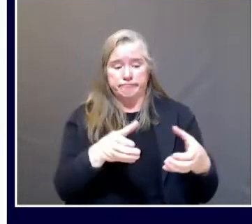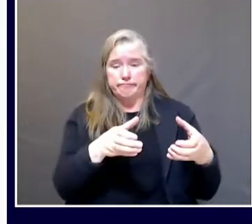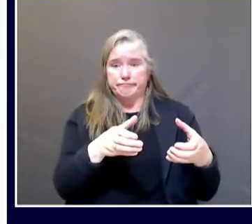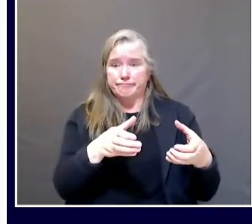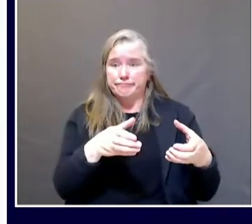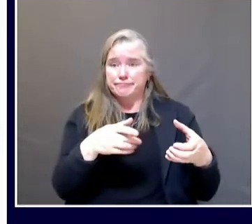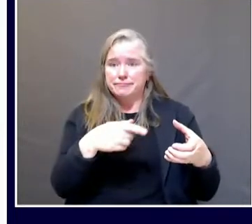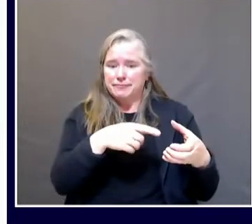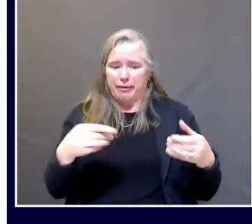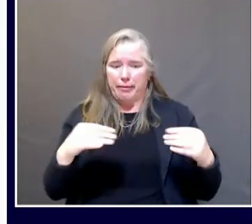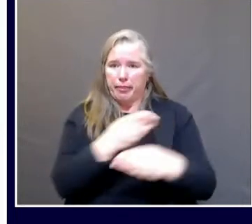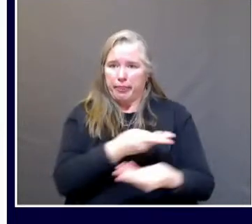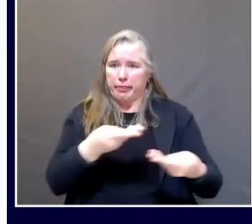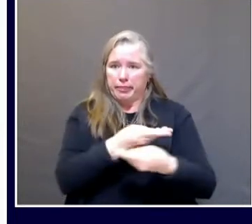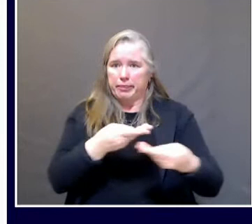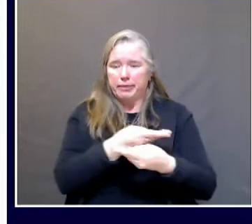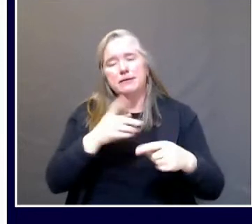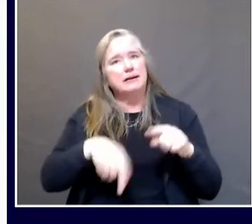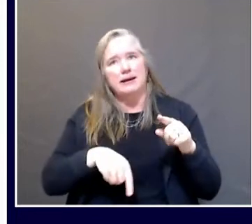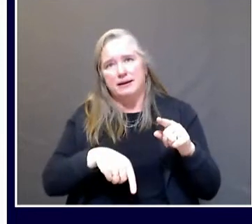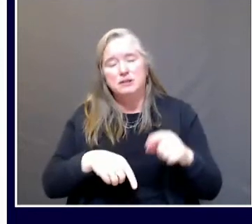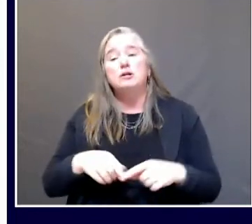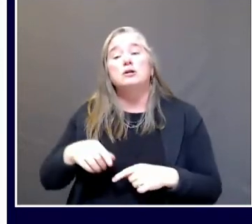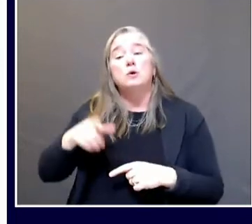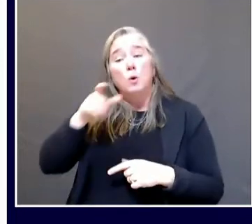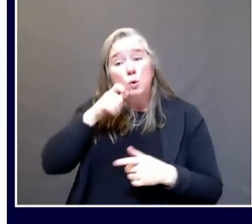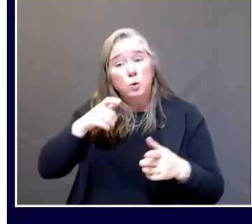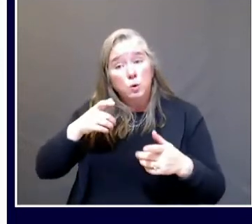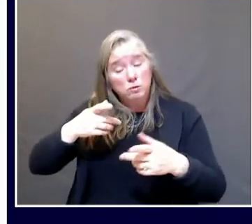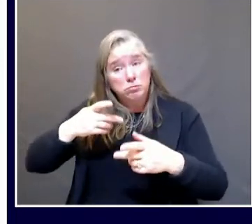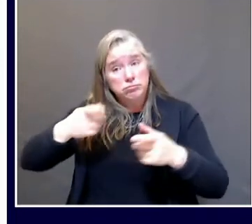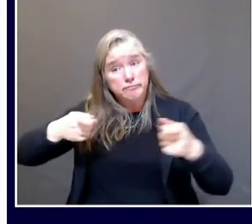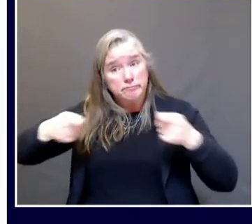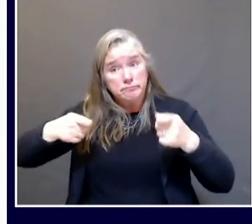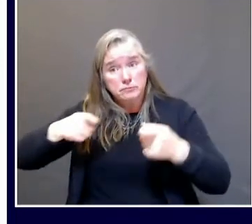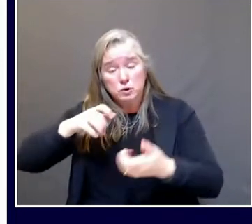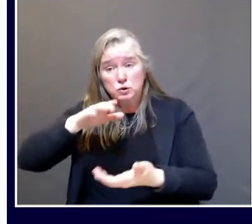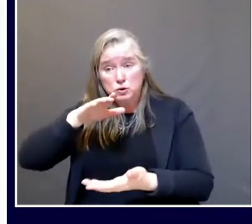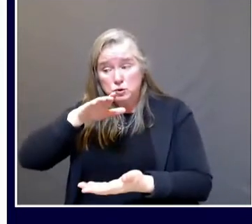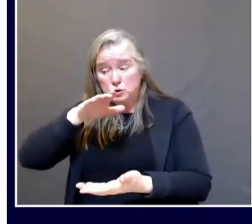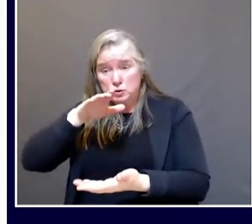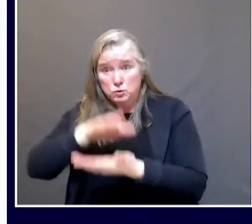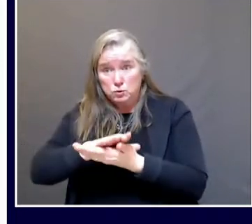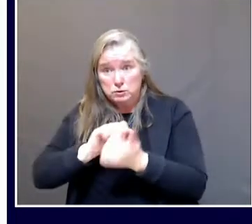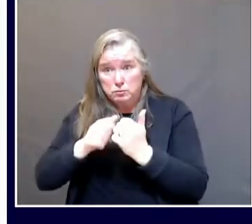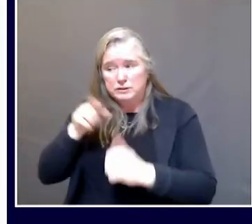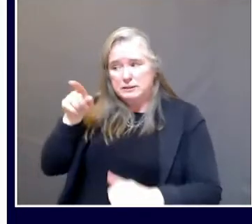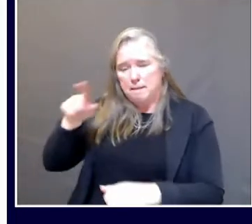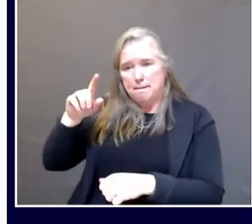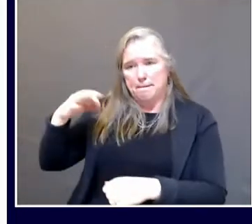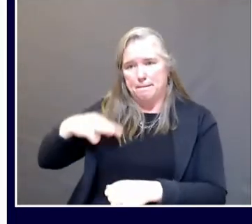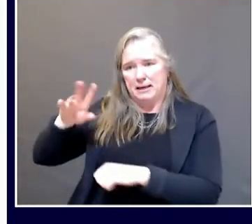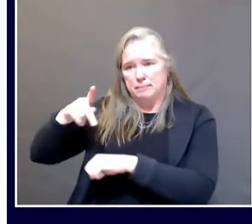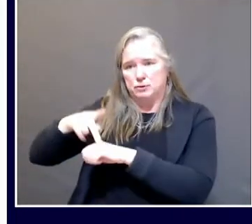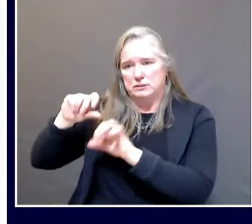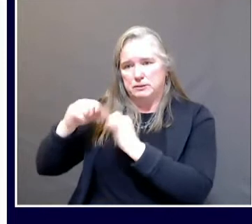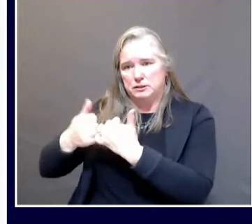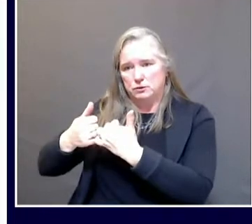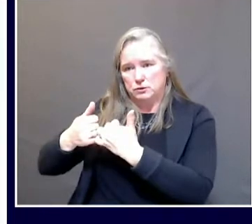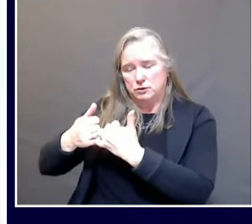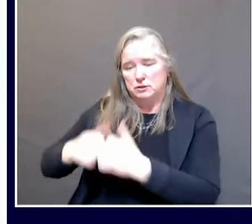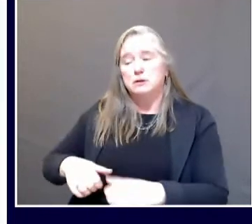sports. But our health advisories are for the purpose of schools to make decisions on in-person learning.